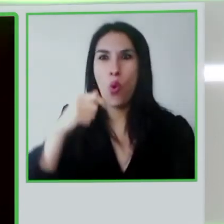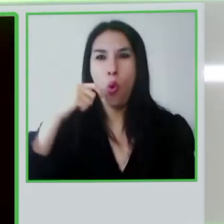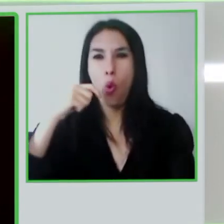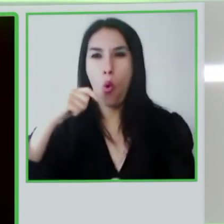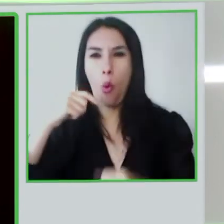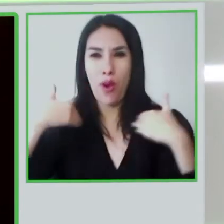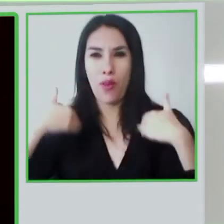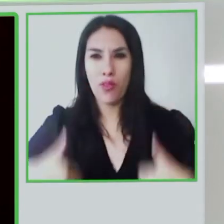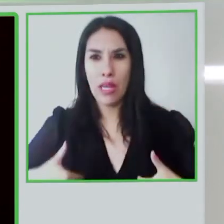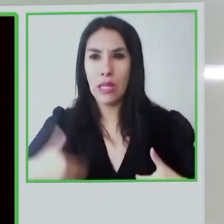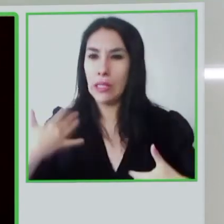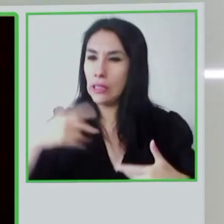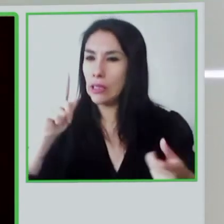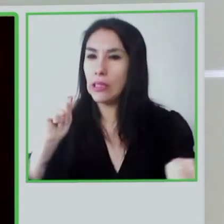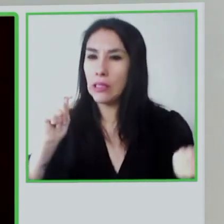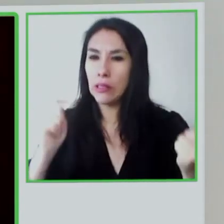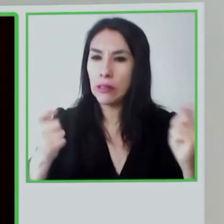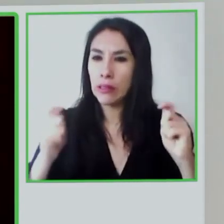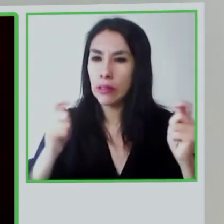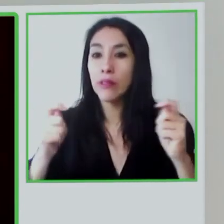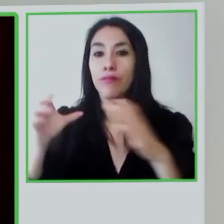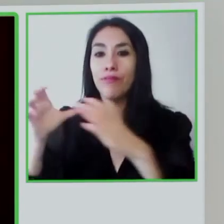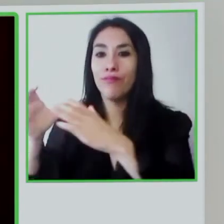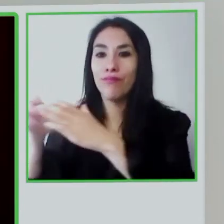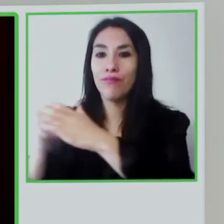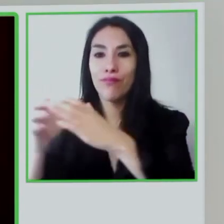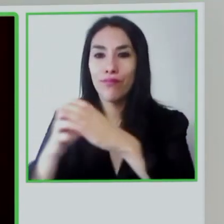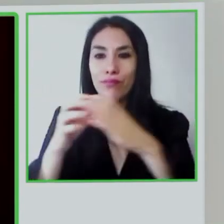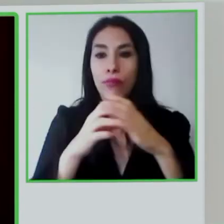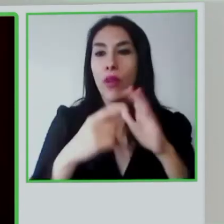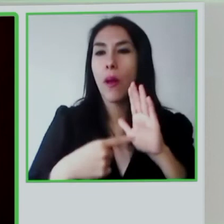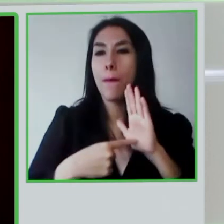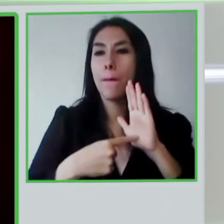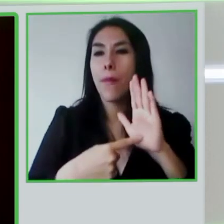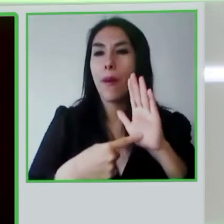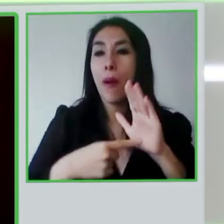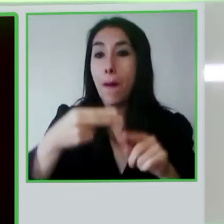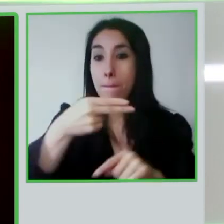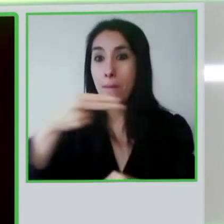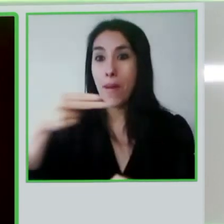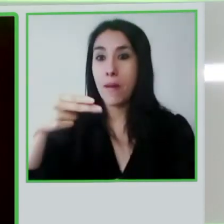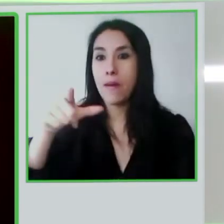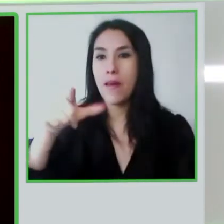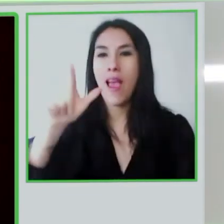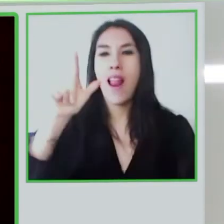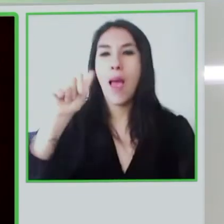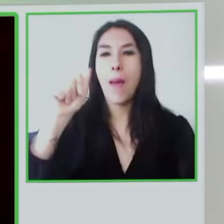businesses and networks are growing and multinationals are joining to this